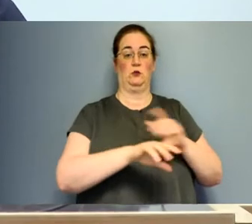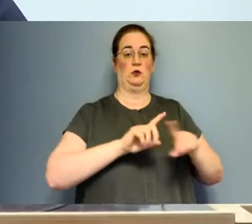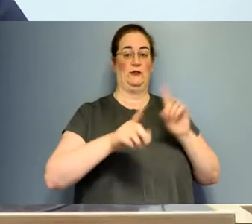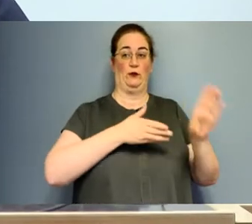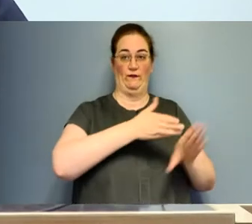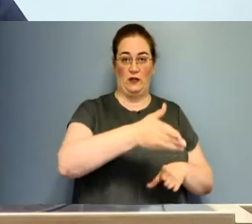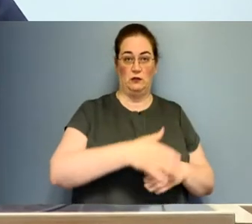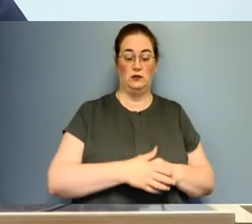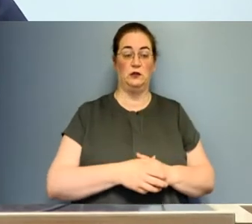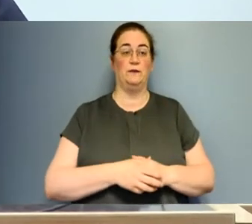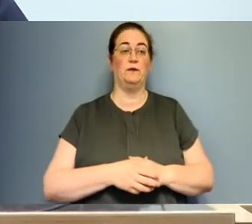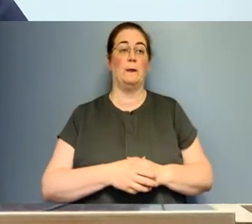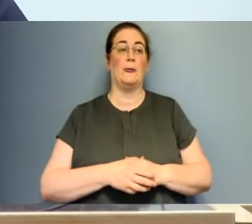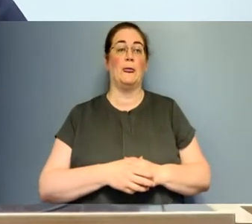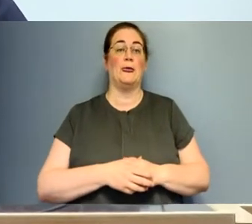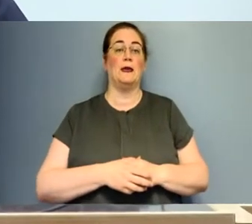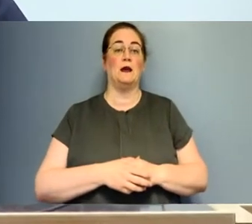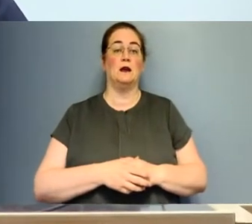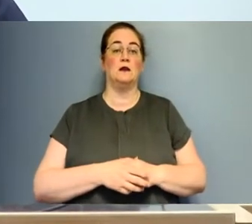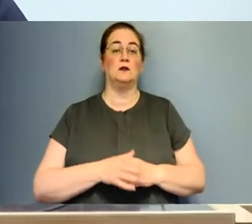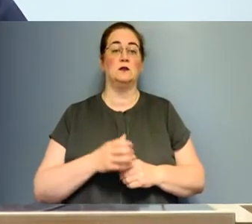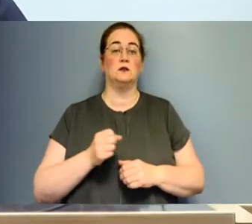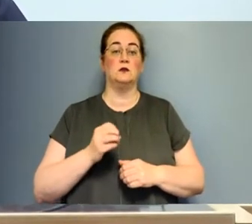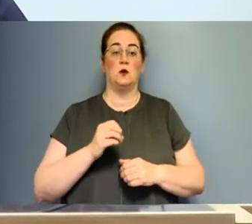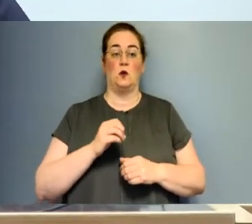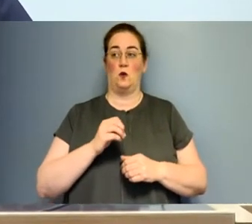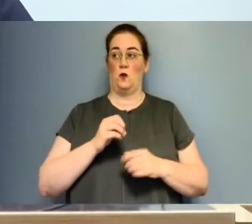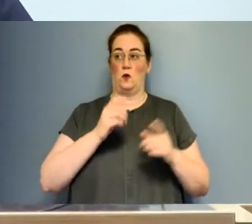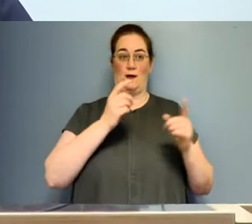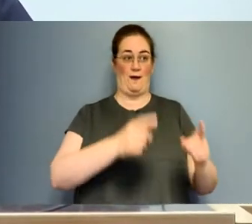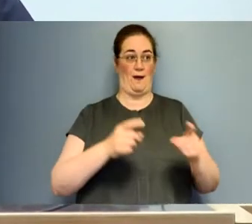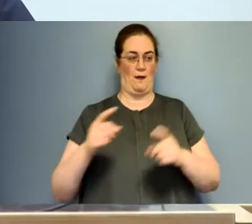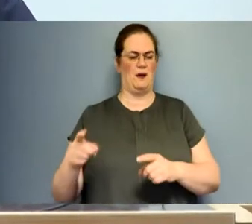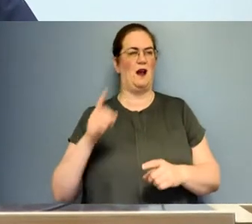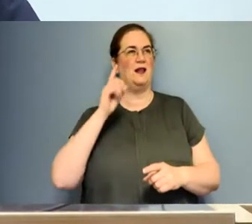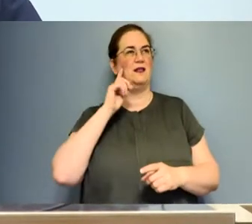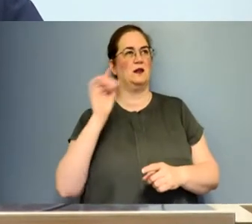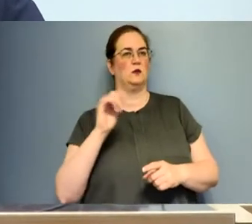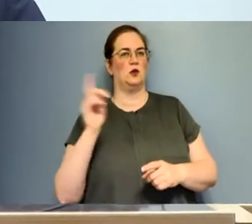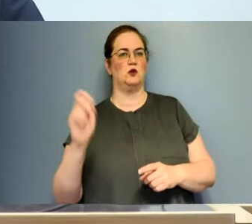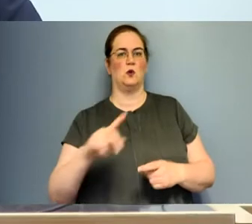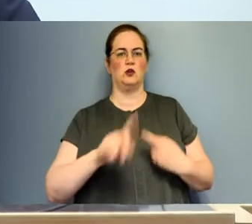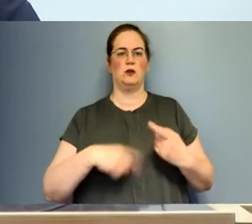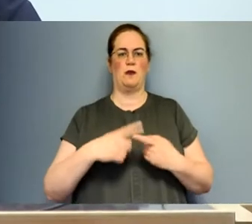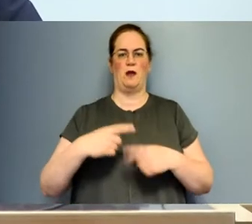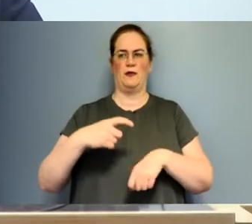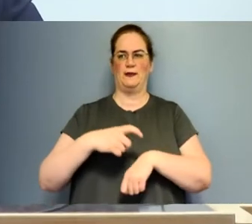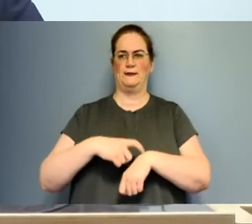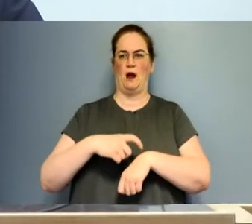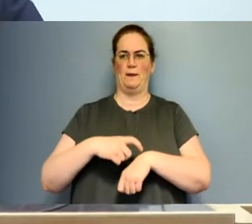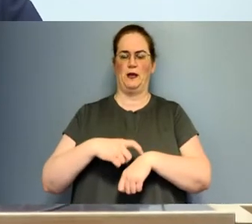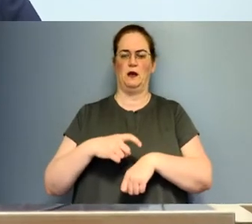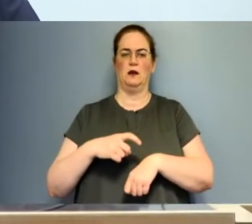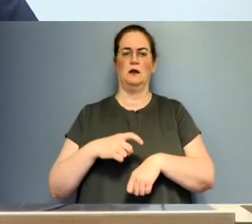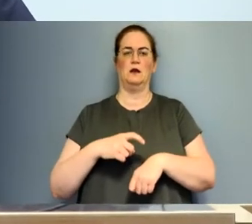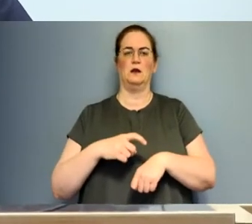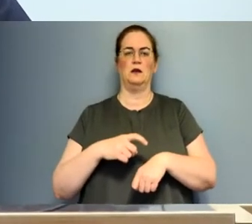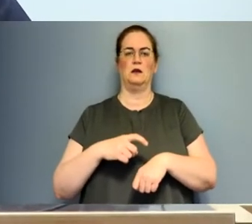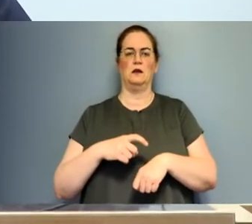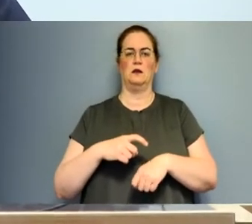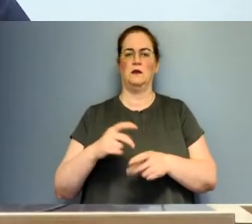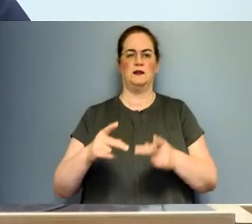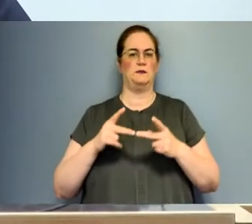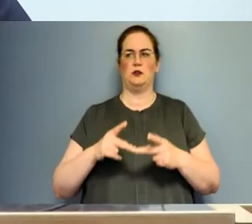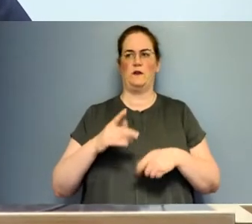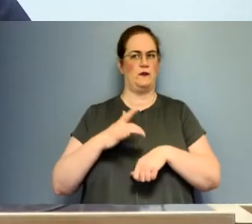field. And so when that happened, I think there was also a question about the timing. These positions have not